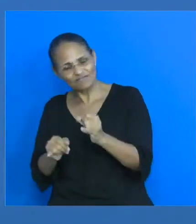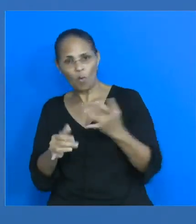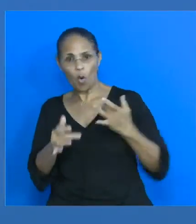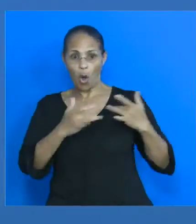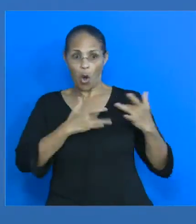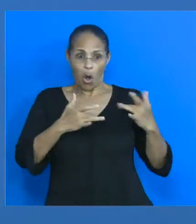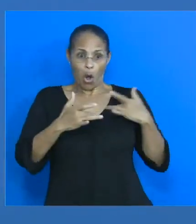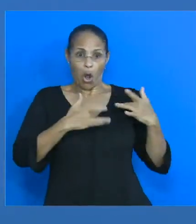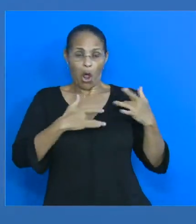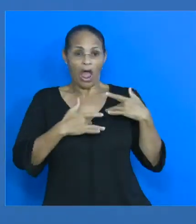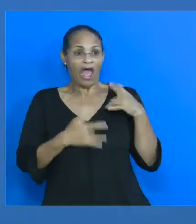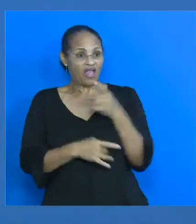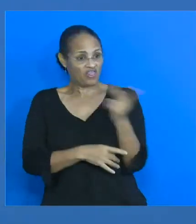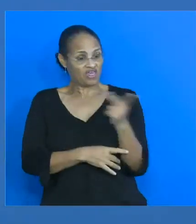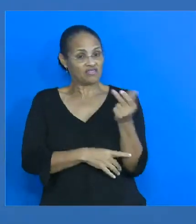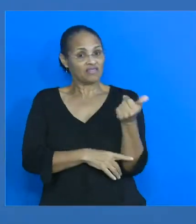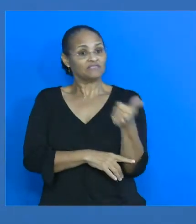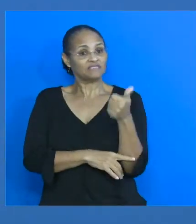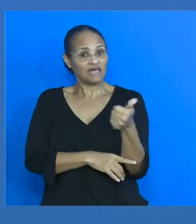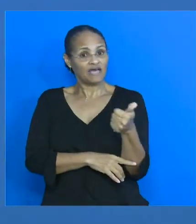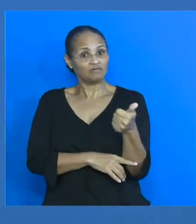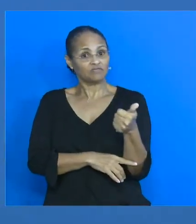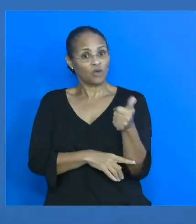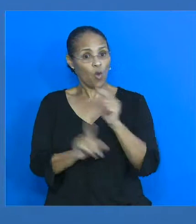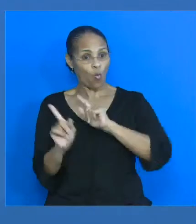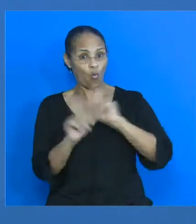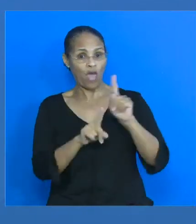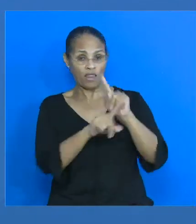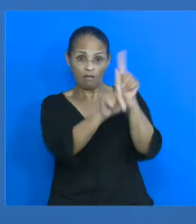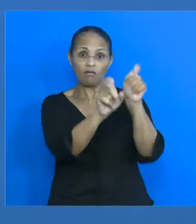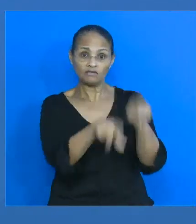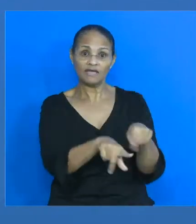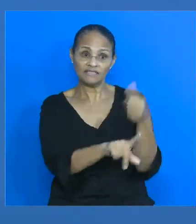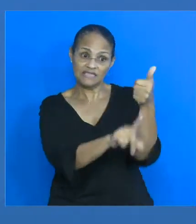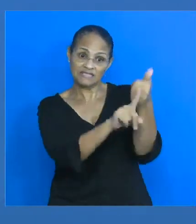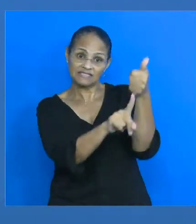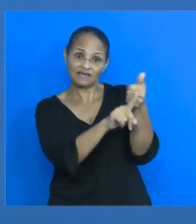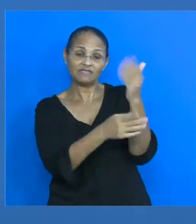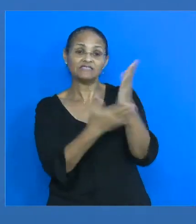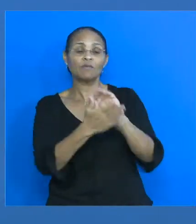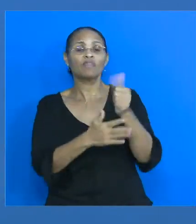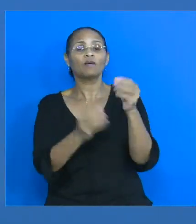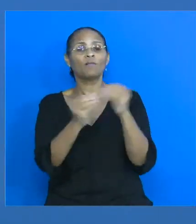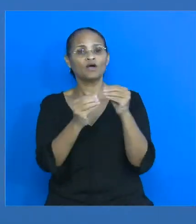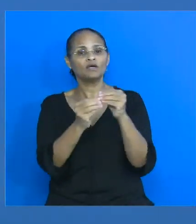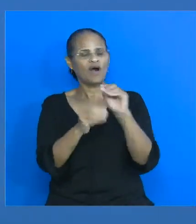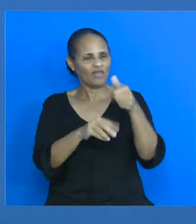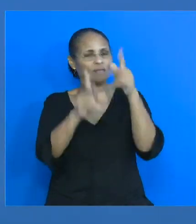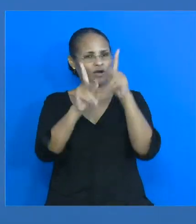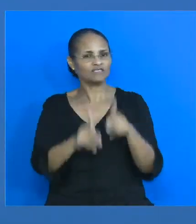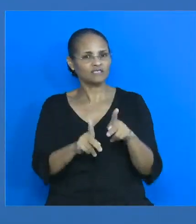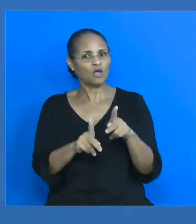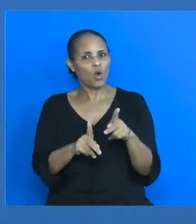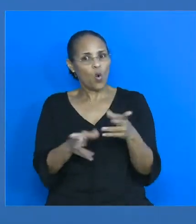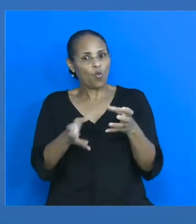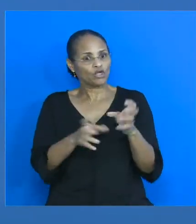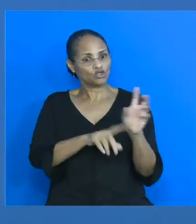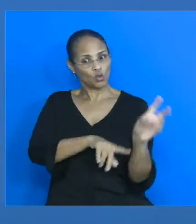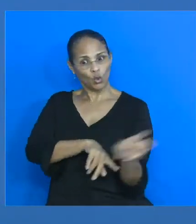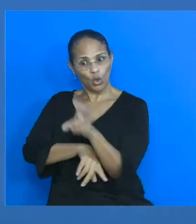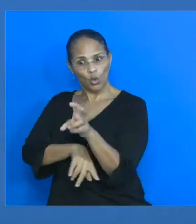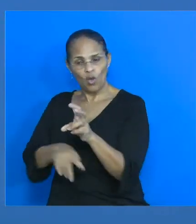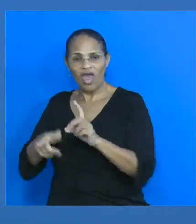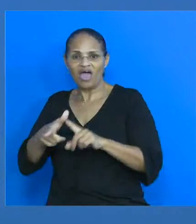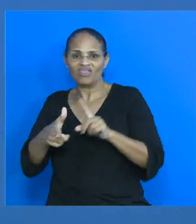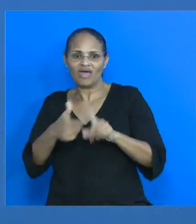concern and they took it upon themselves to go ahead and get tested. And someone else was looking to go somewhere, and then all of a sudden it was